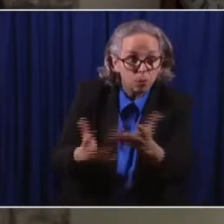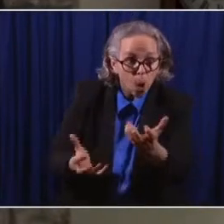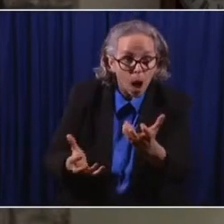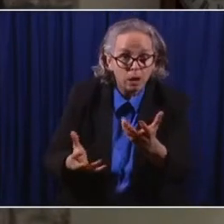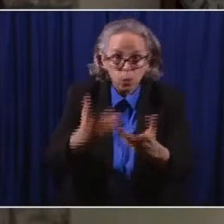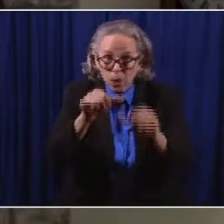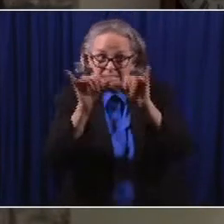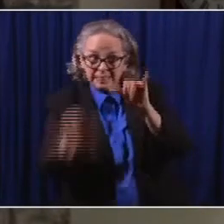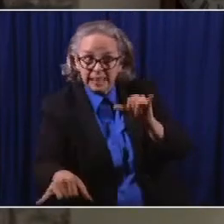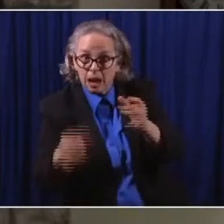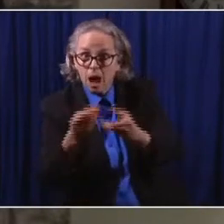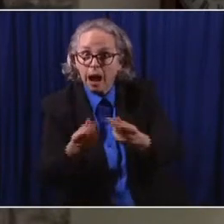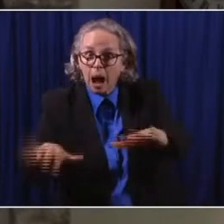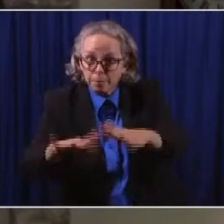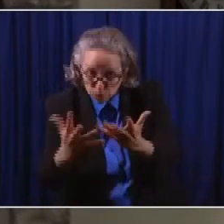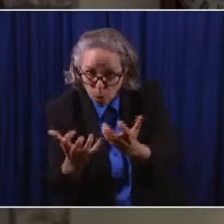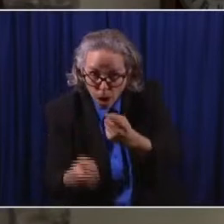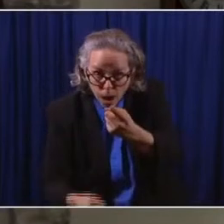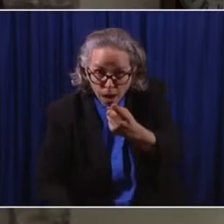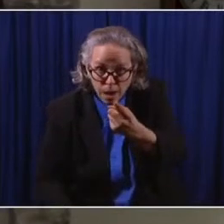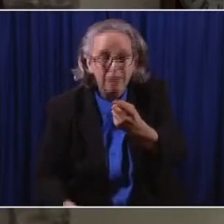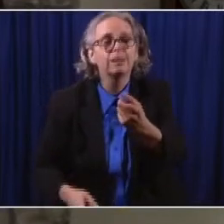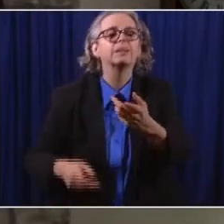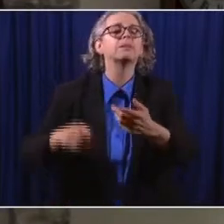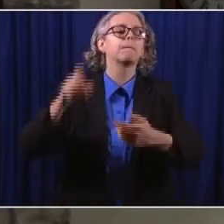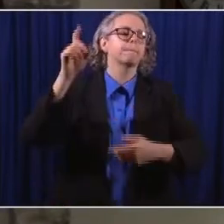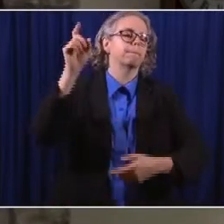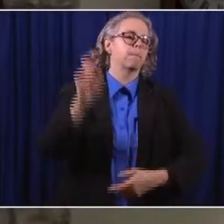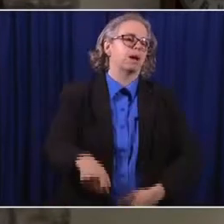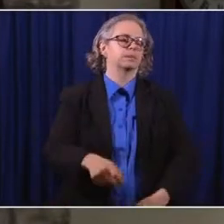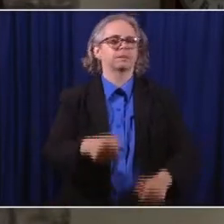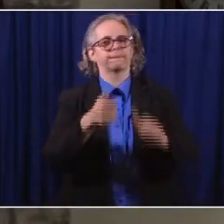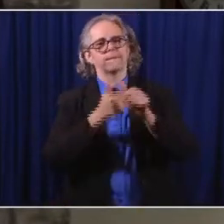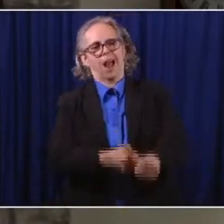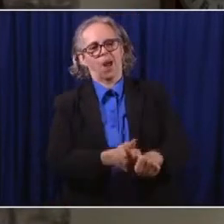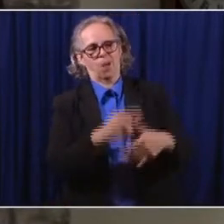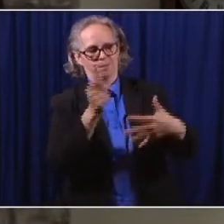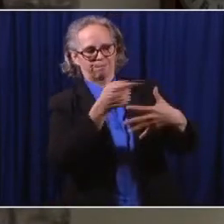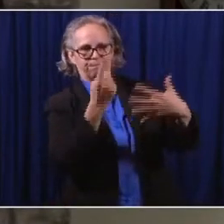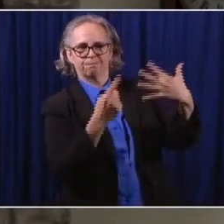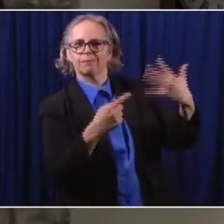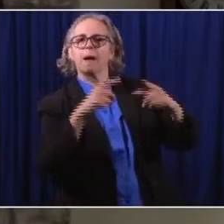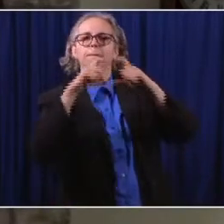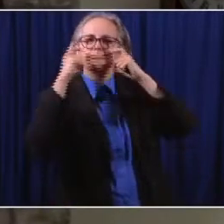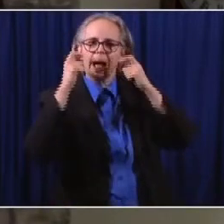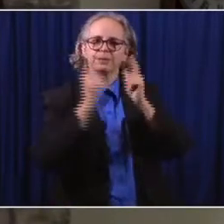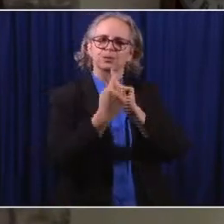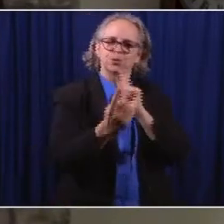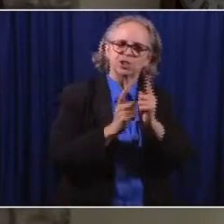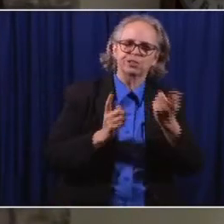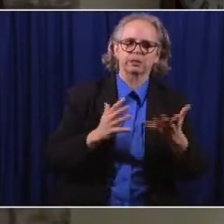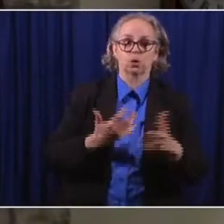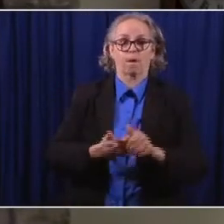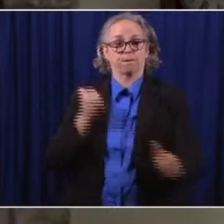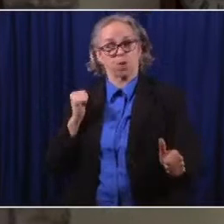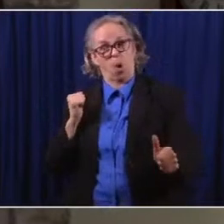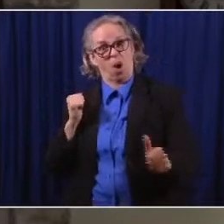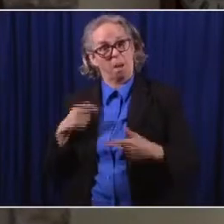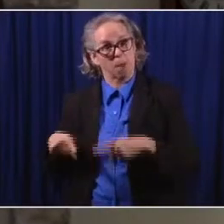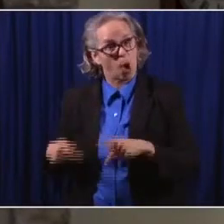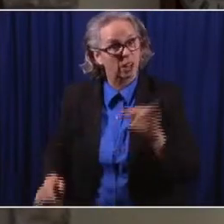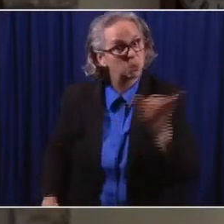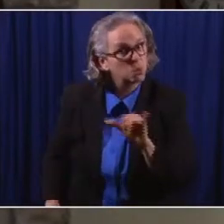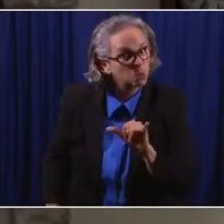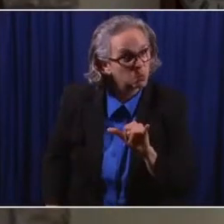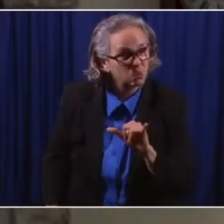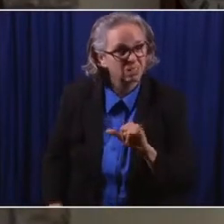year, things have to be different. Have to wear masks, have to not go to large parties, have to keep the